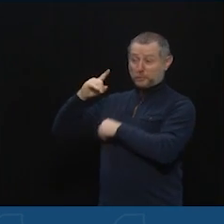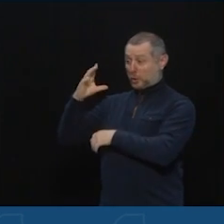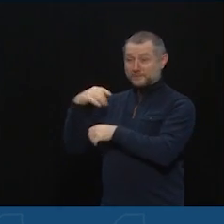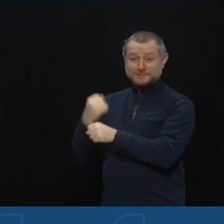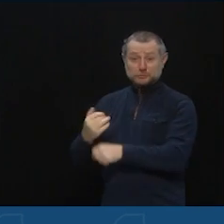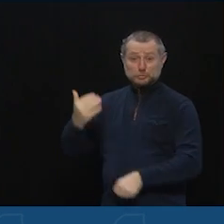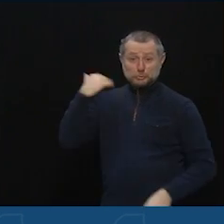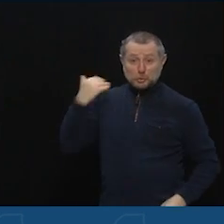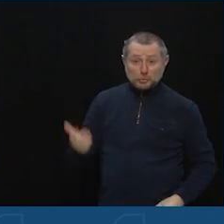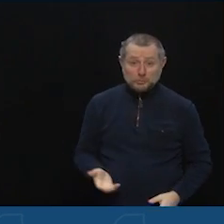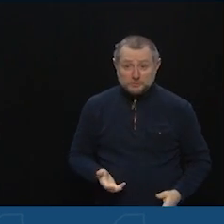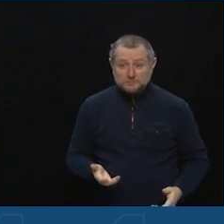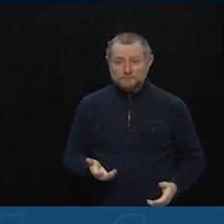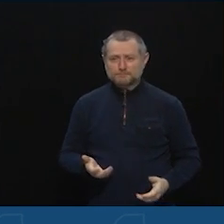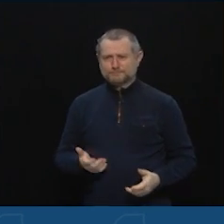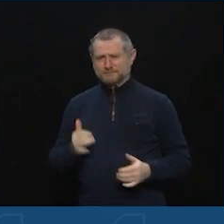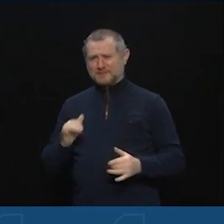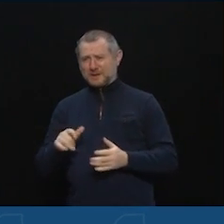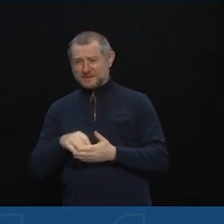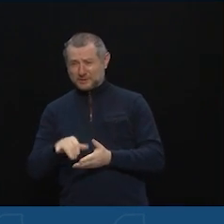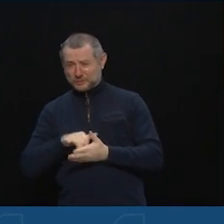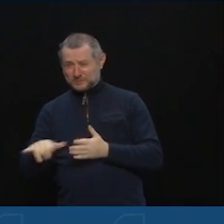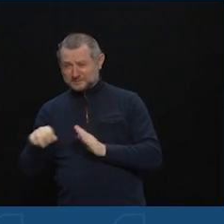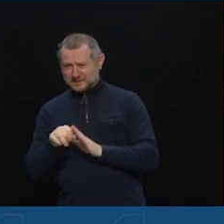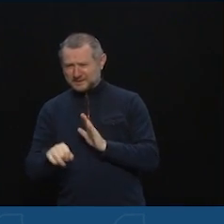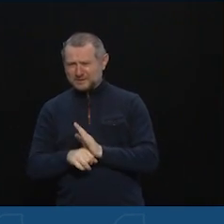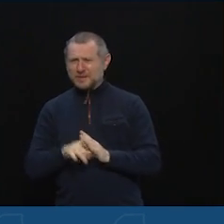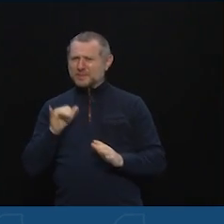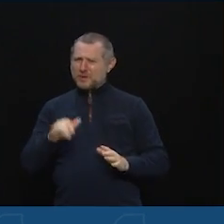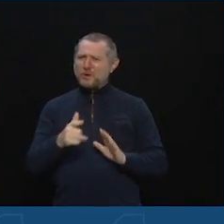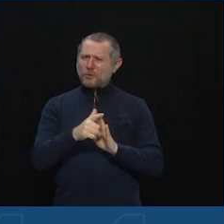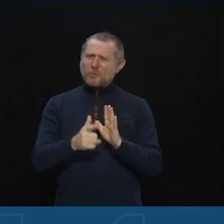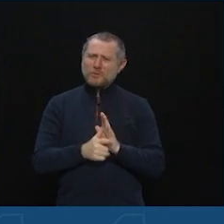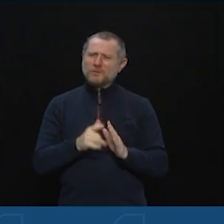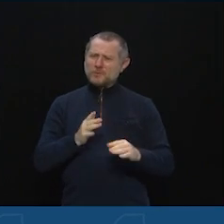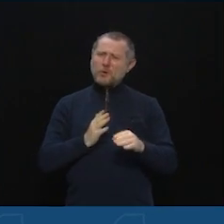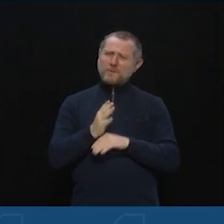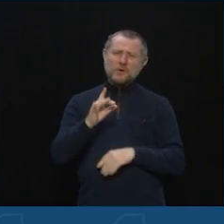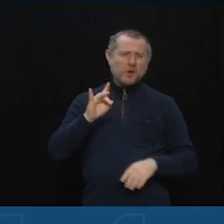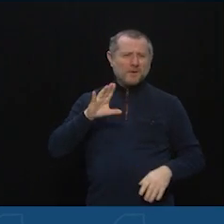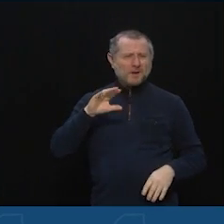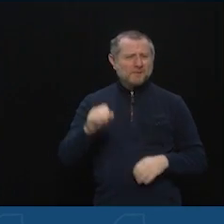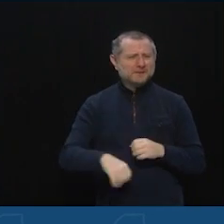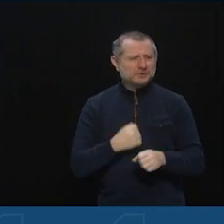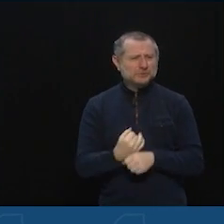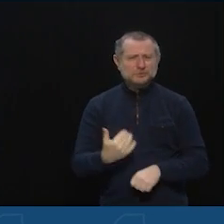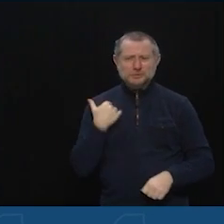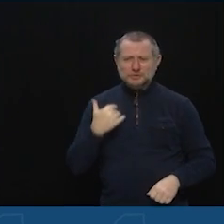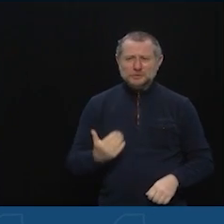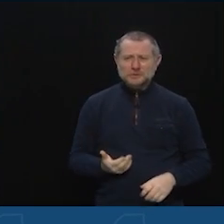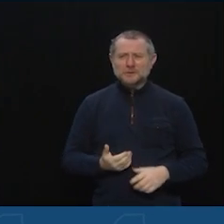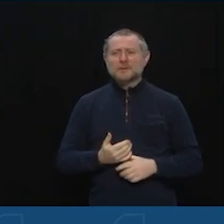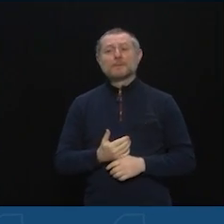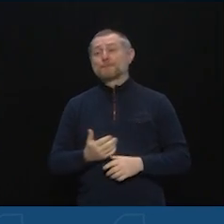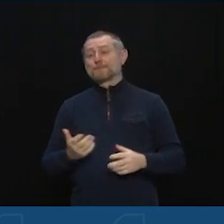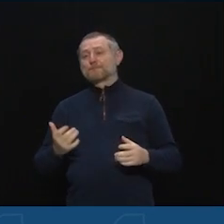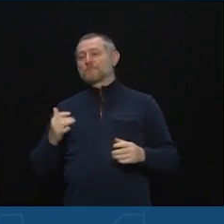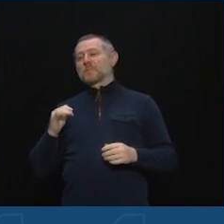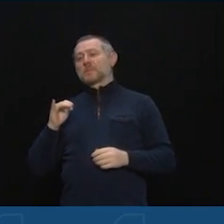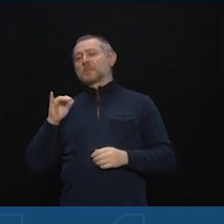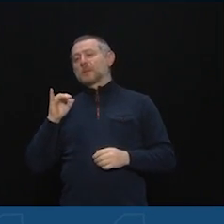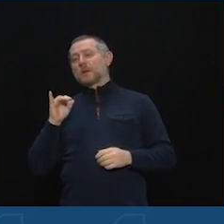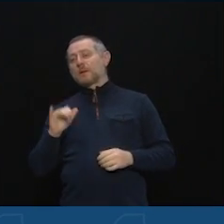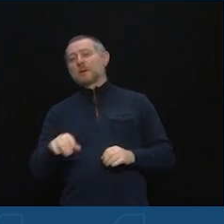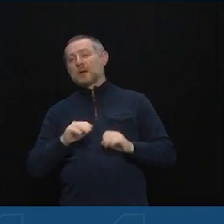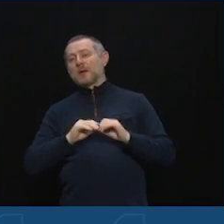liquor licenses in the state of New York is 85 years old at this point, and that law never comprehended, obviously, society today. It